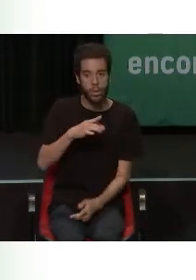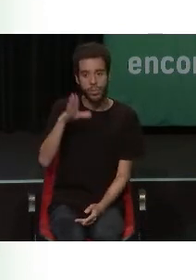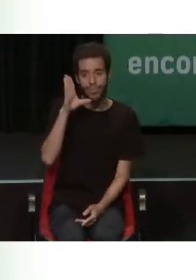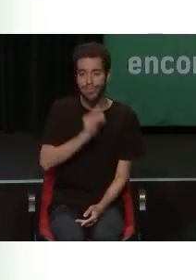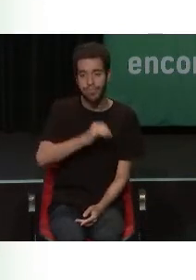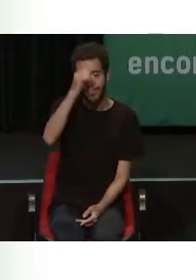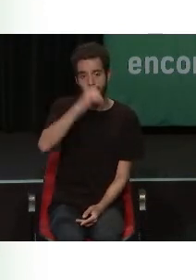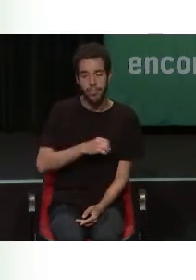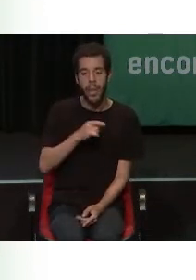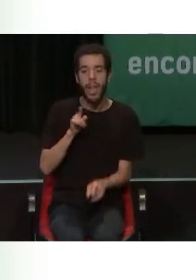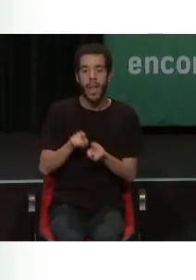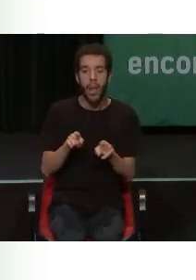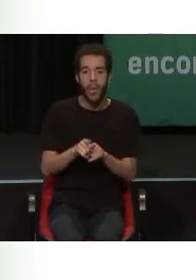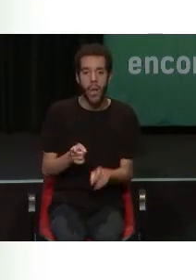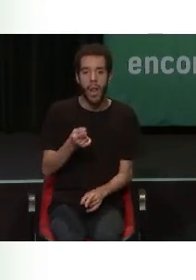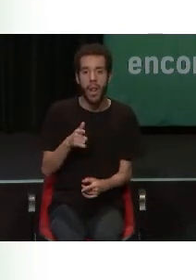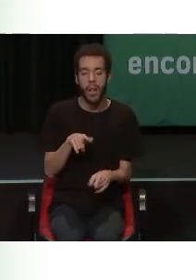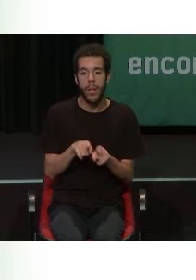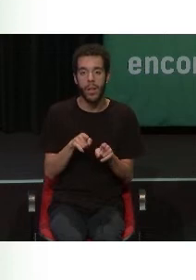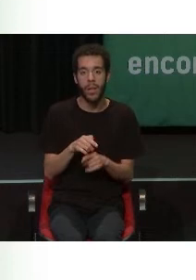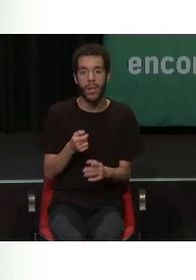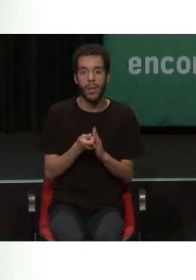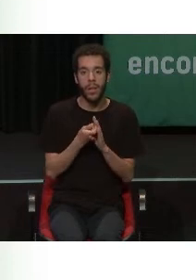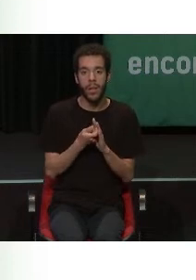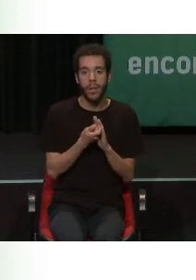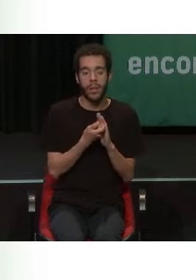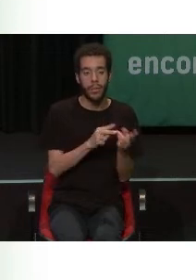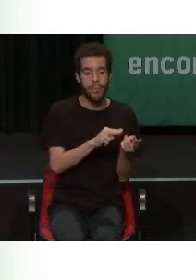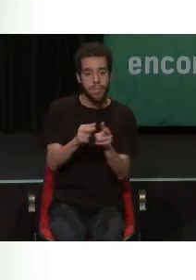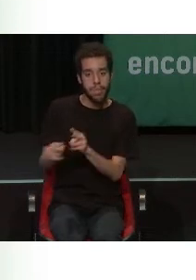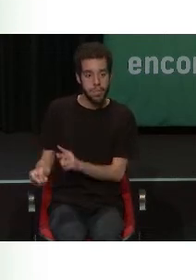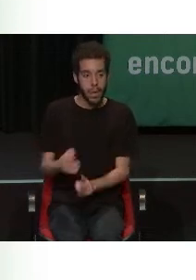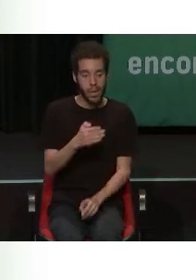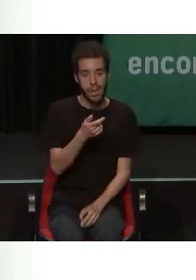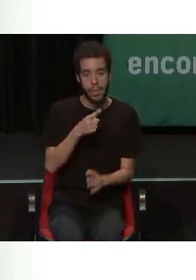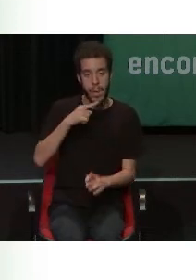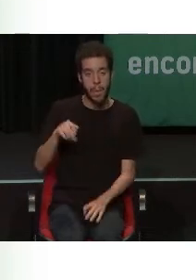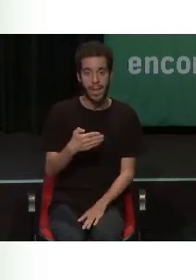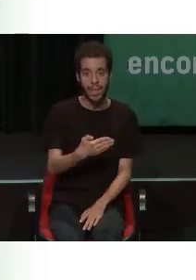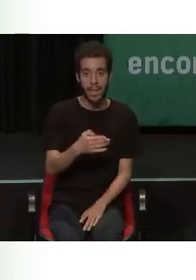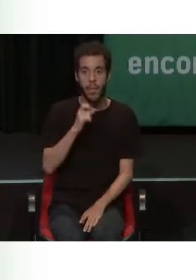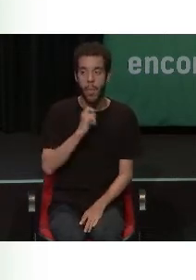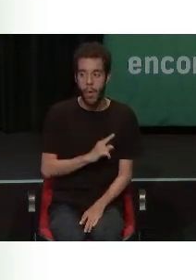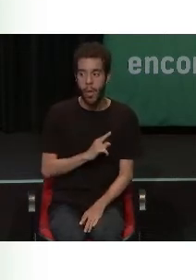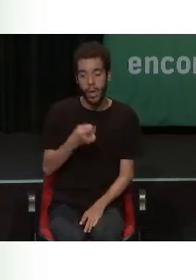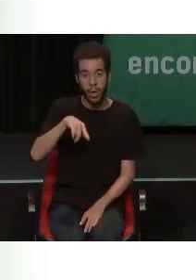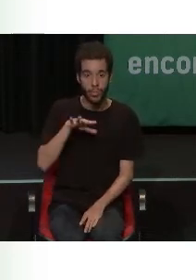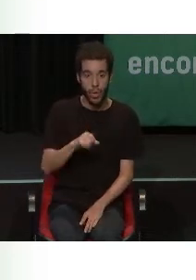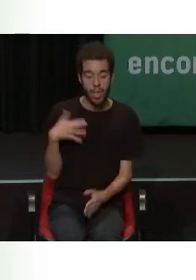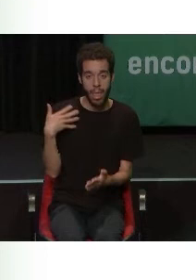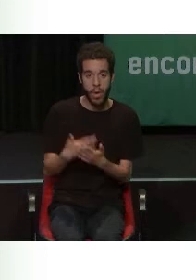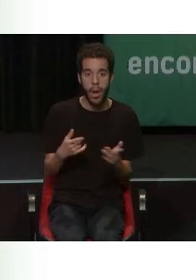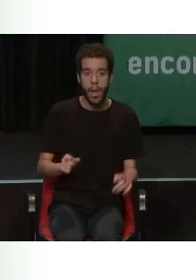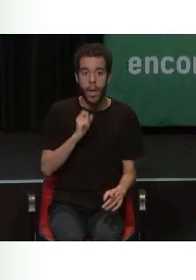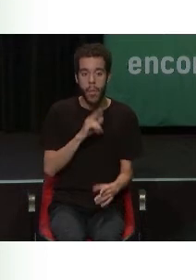whether IL-7, these mutations that we identified, were able to trigger the whole leukemogenic